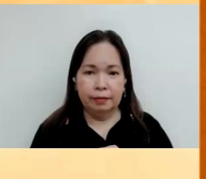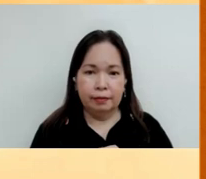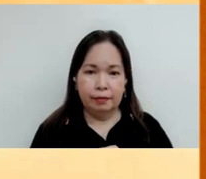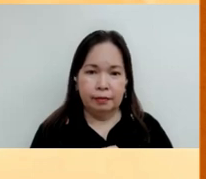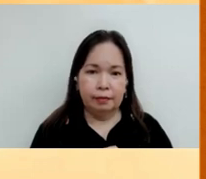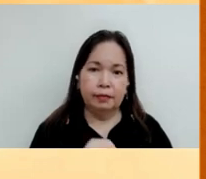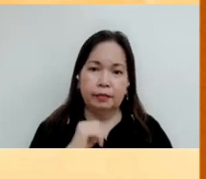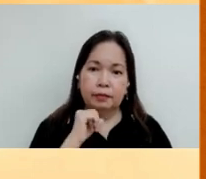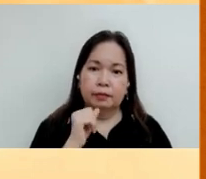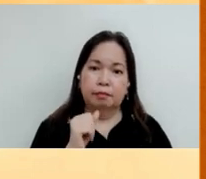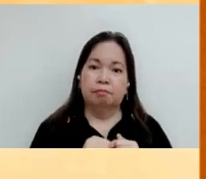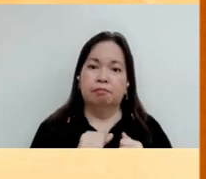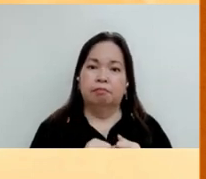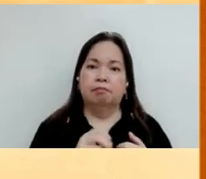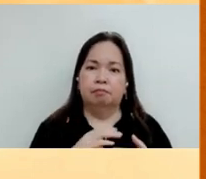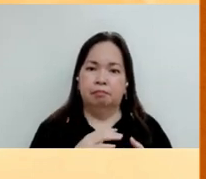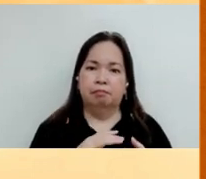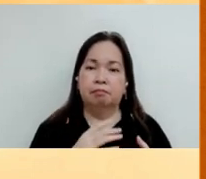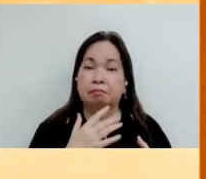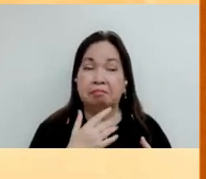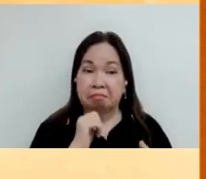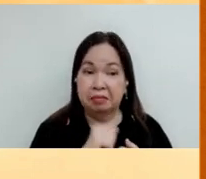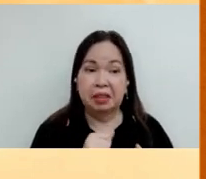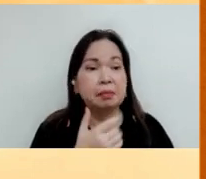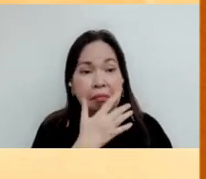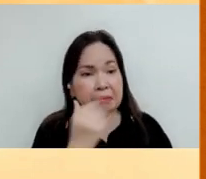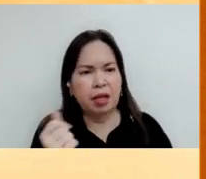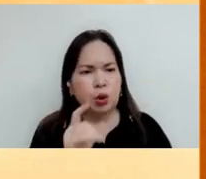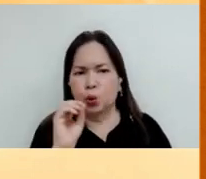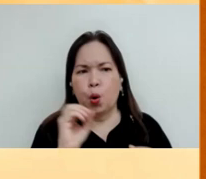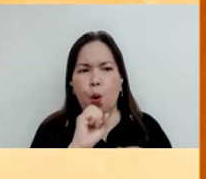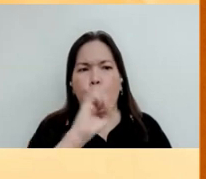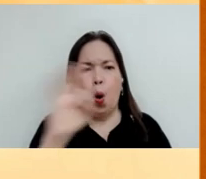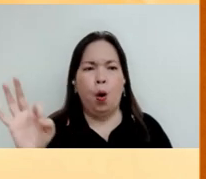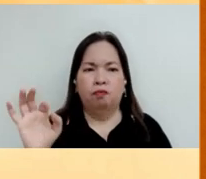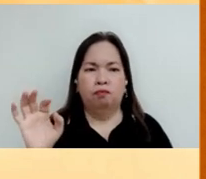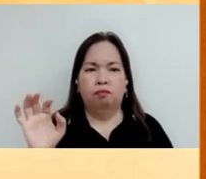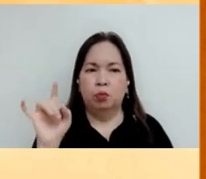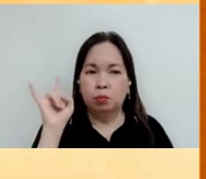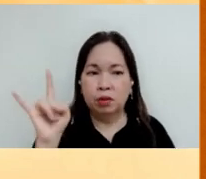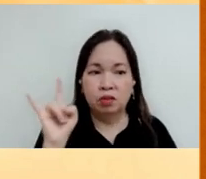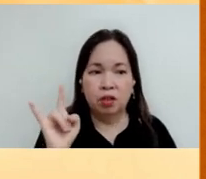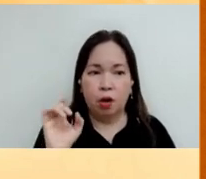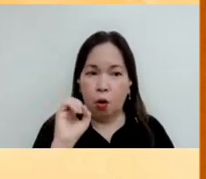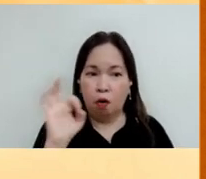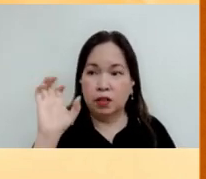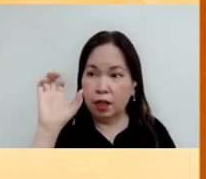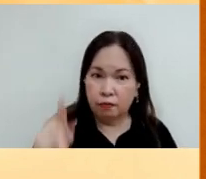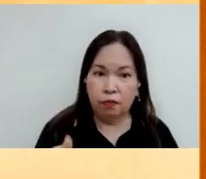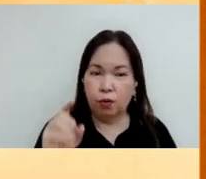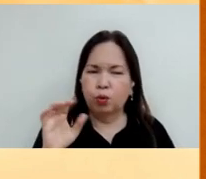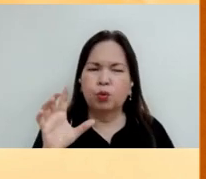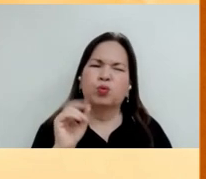intervention to just have kids not engage in social media, because that's not the world now. So all we can do is to support them. No, so it's